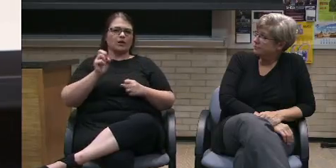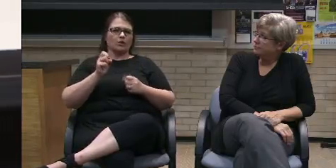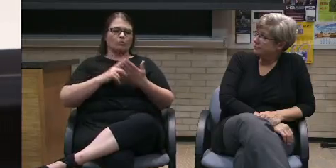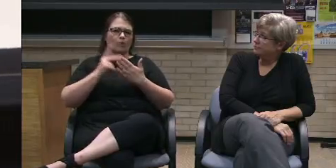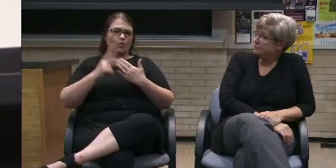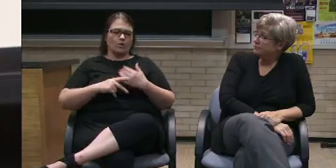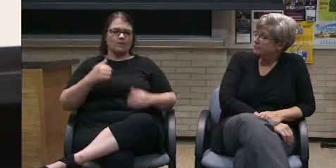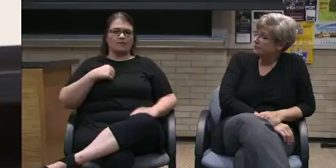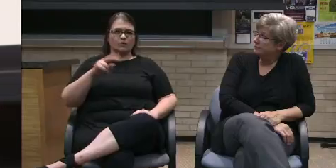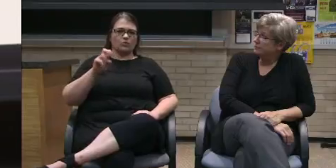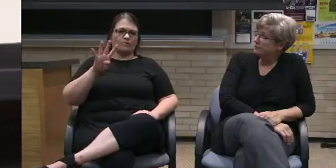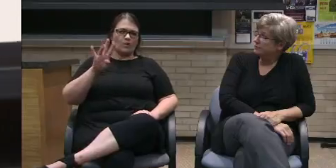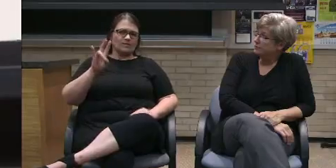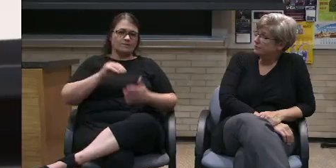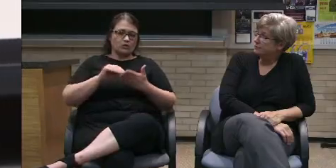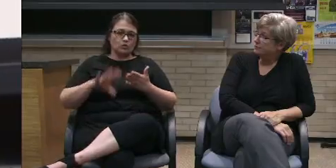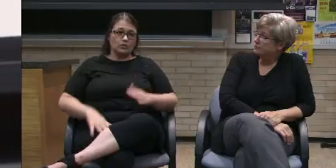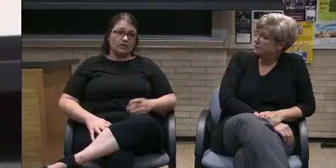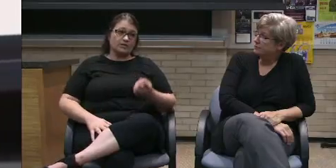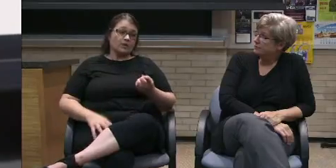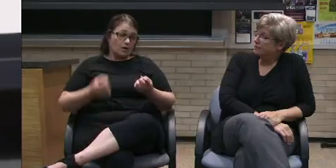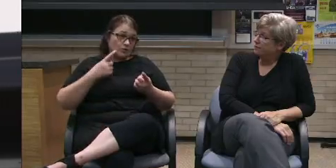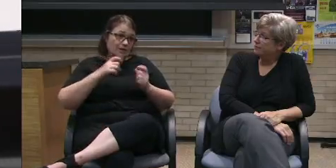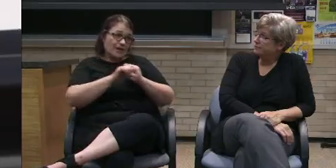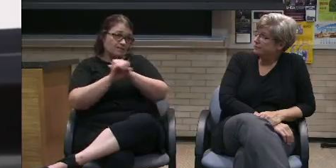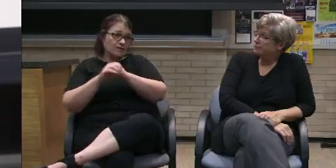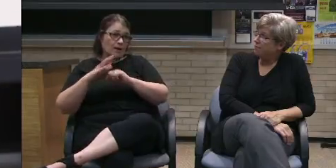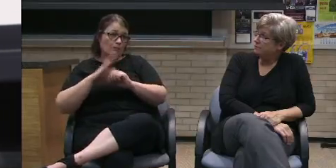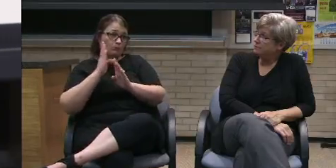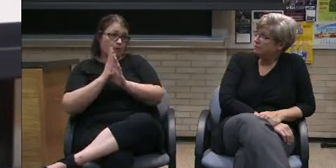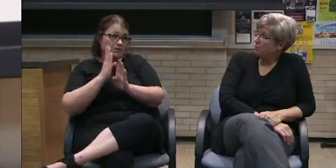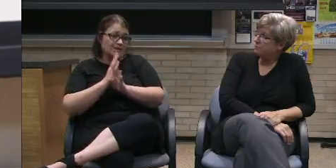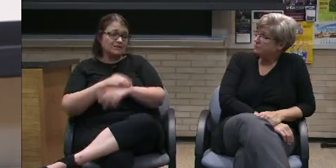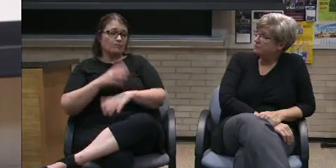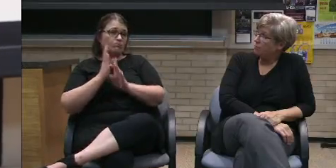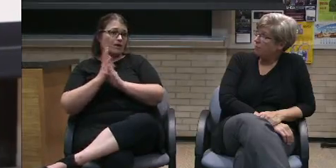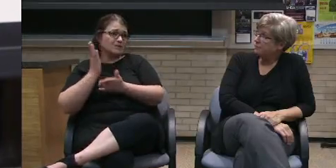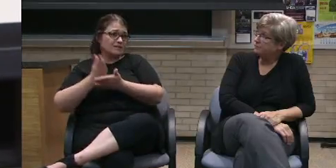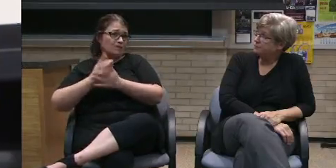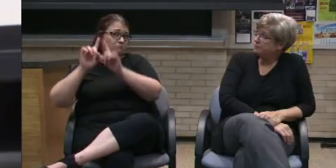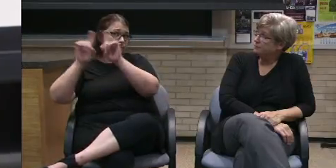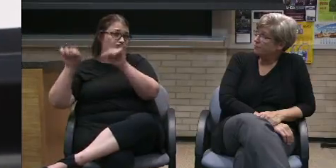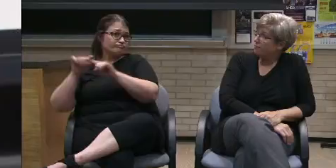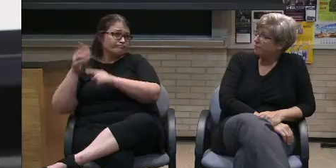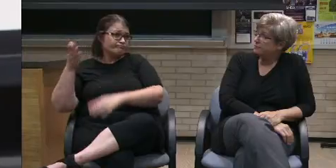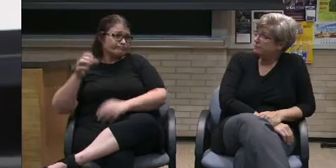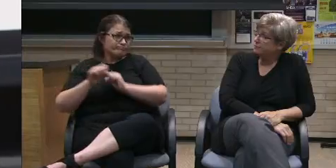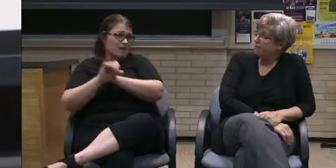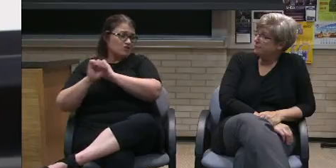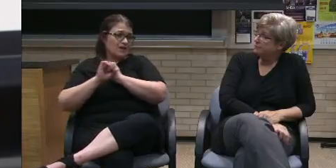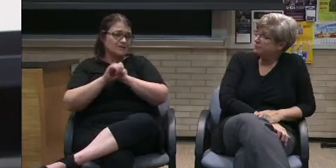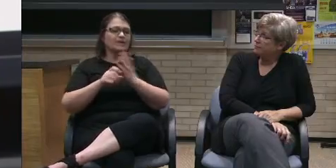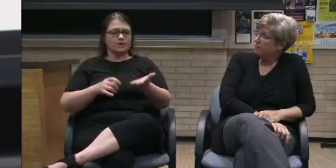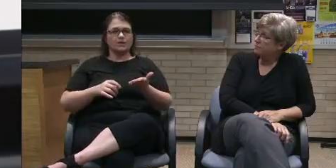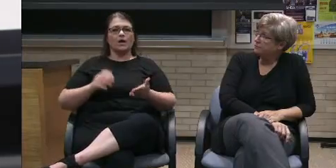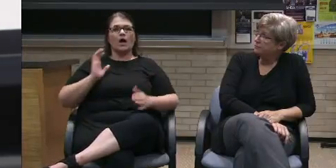again, advertising on bus stops last year, because I want to take online. Our residence halls are